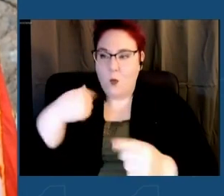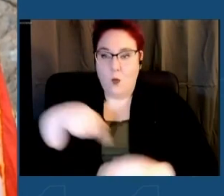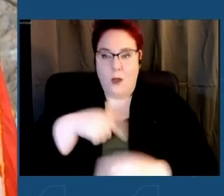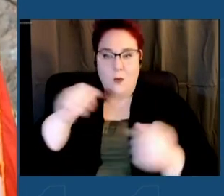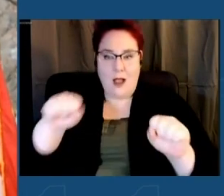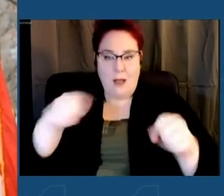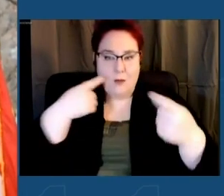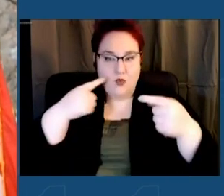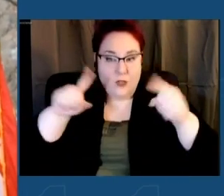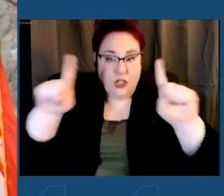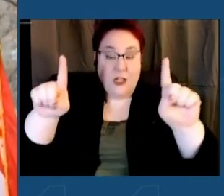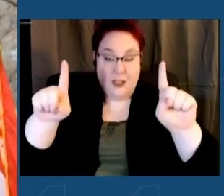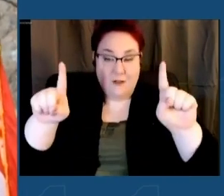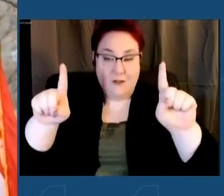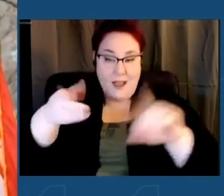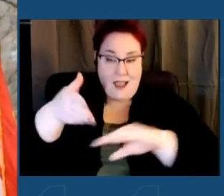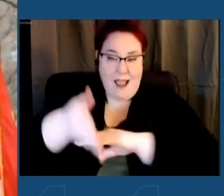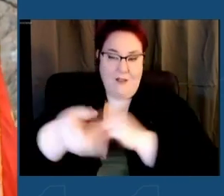the bombing. Thank you.